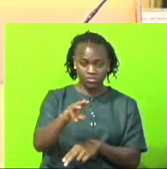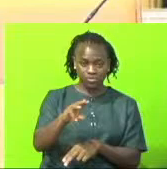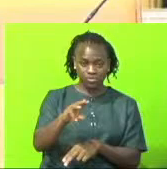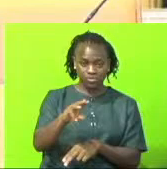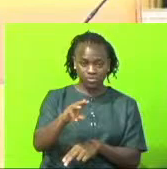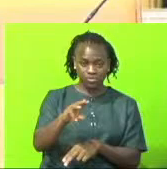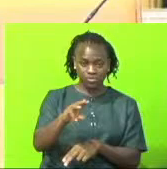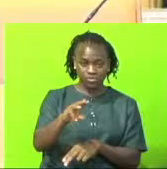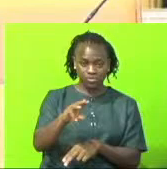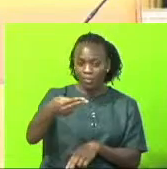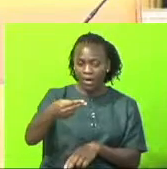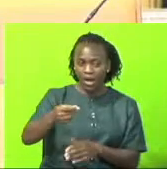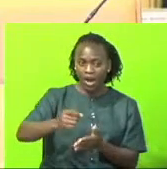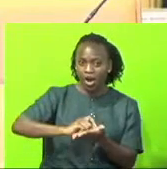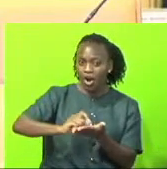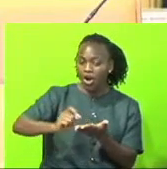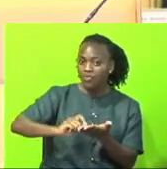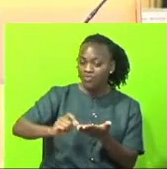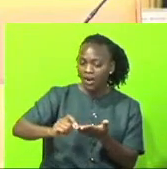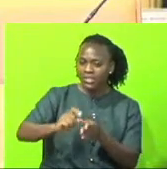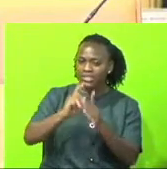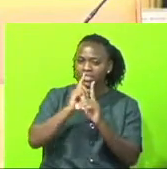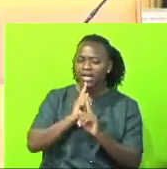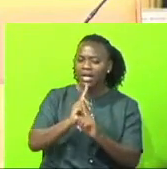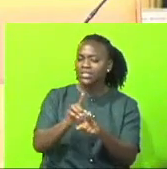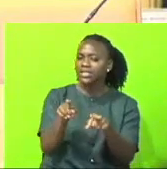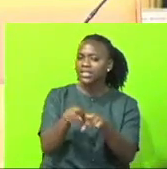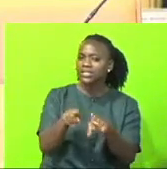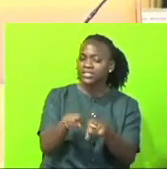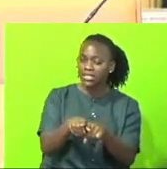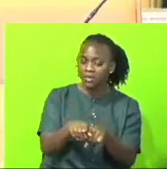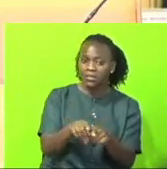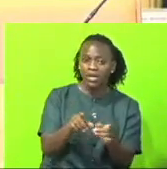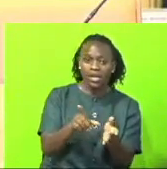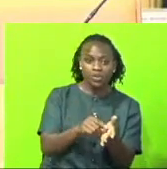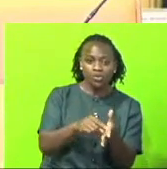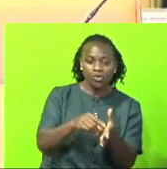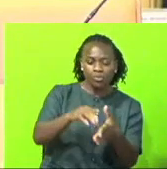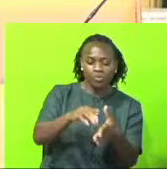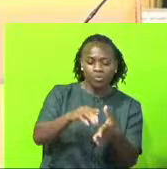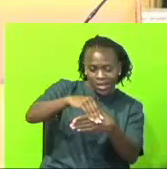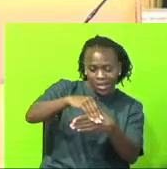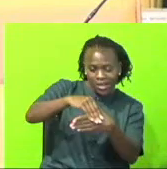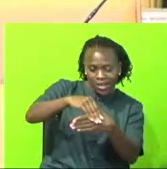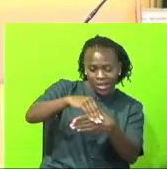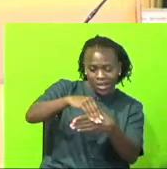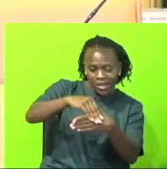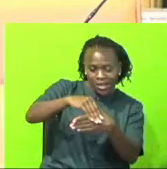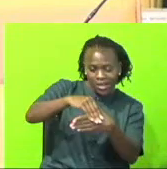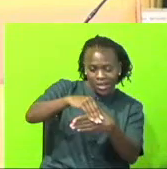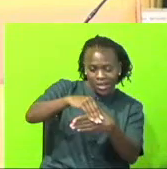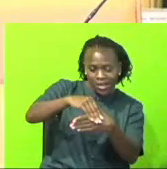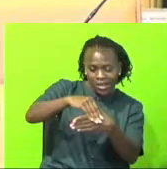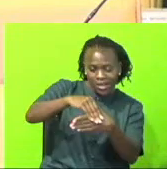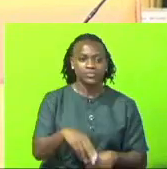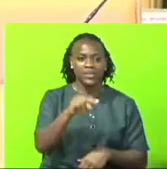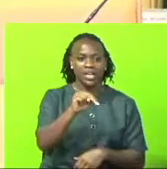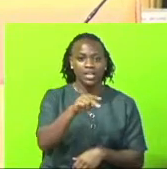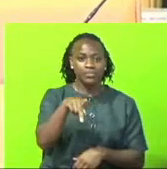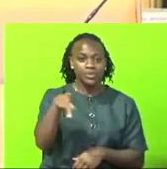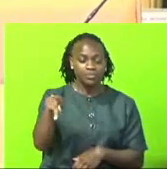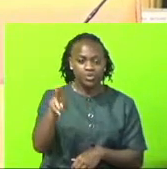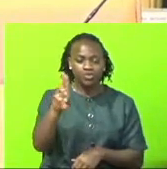to, has responded accordingly, and copies are attached to the ruling. The MPP invoked